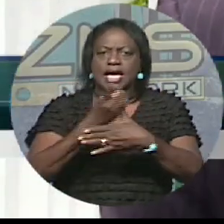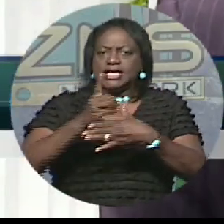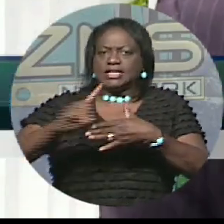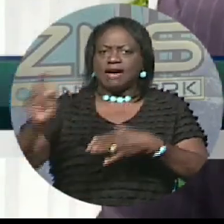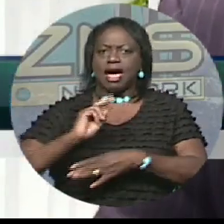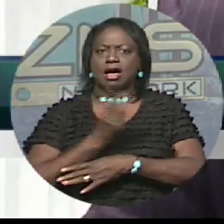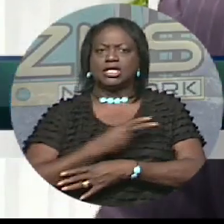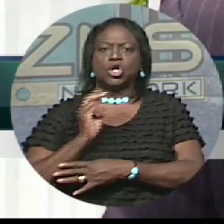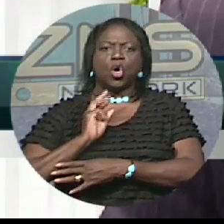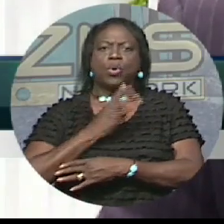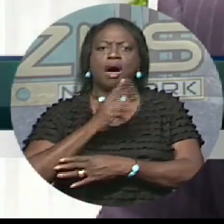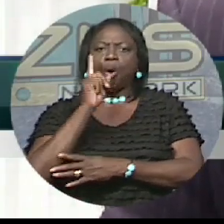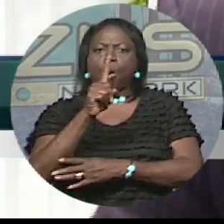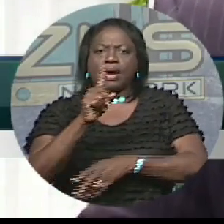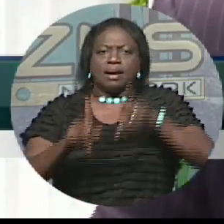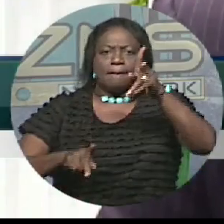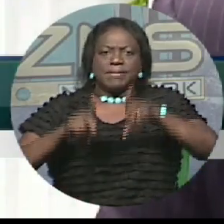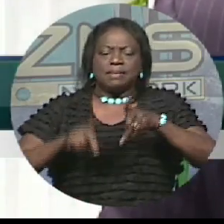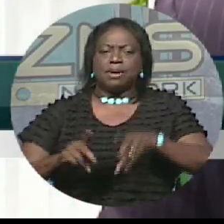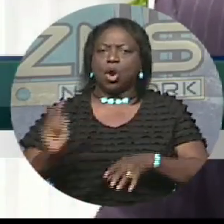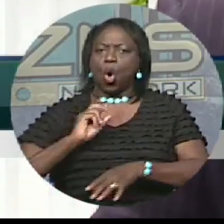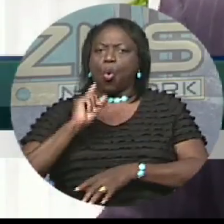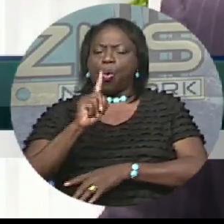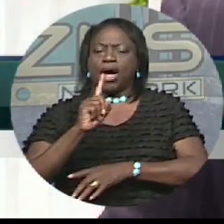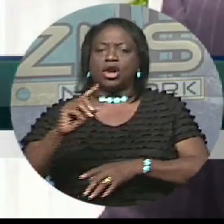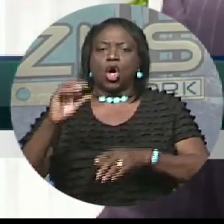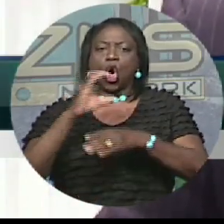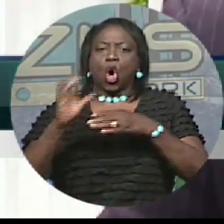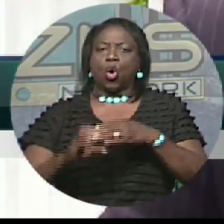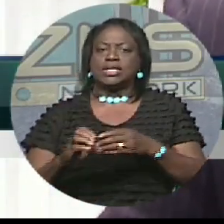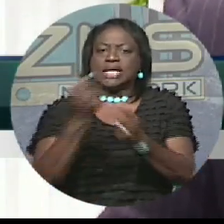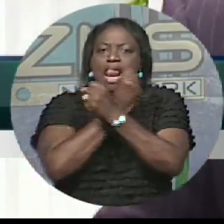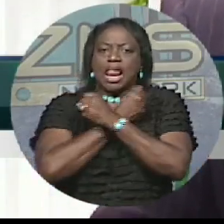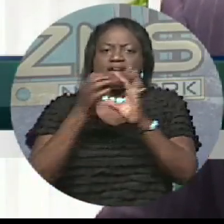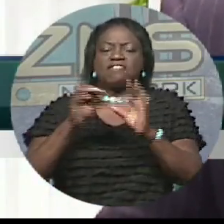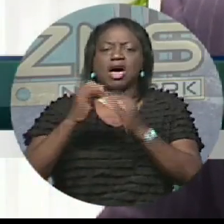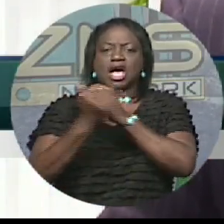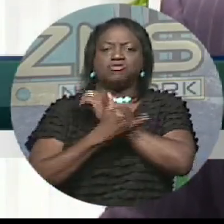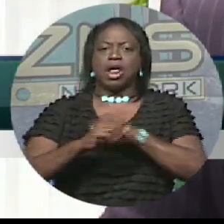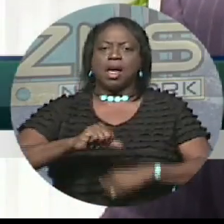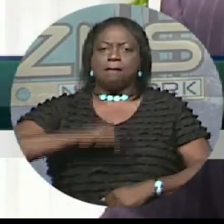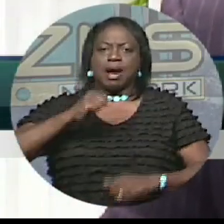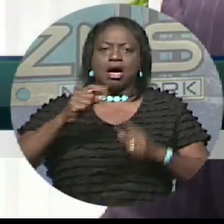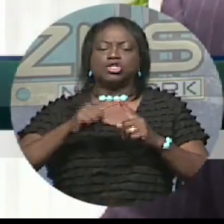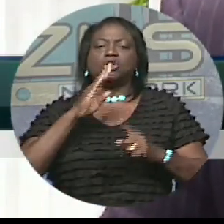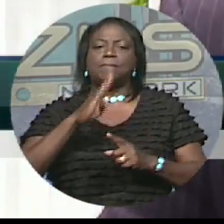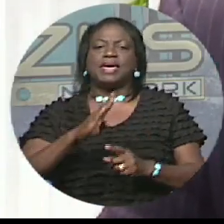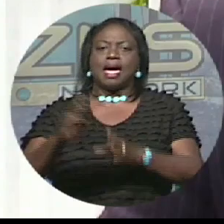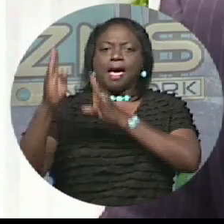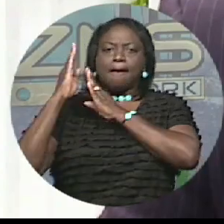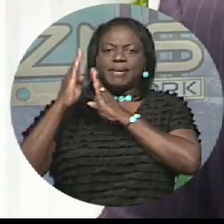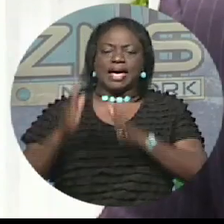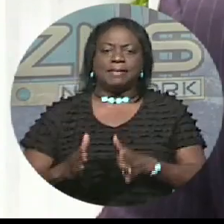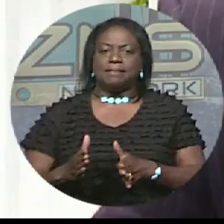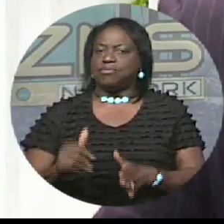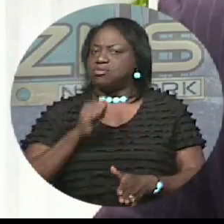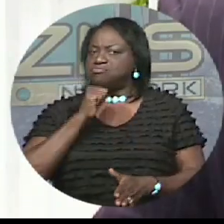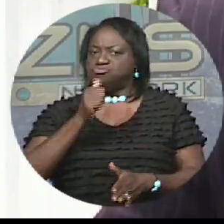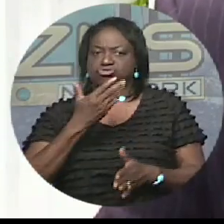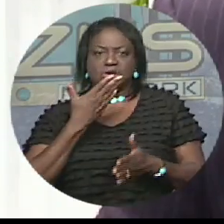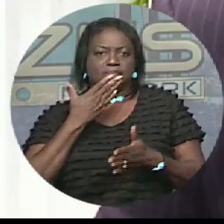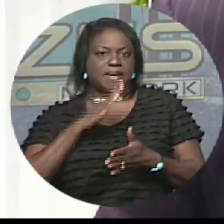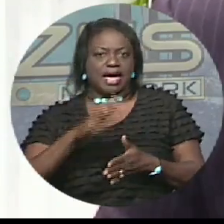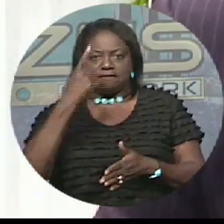one people, one cause, the love of our country, and proud to be Bahamian. But in the words of Dame Marguerite, not bad